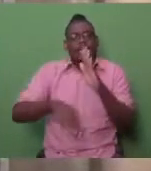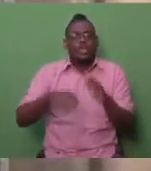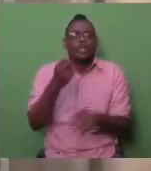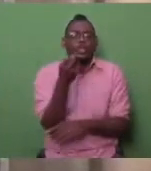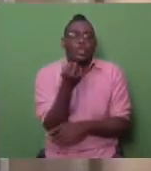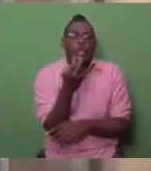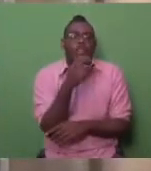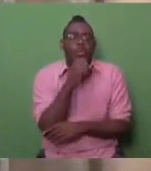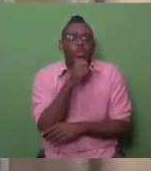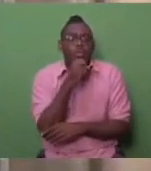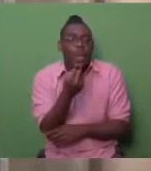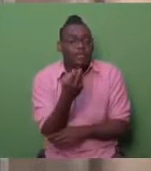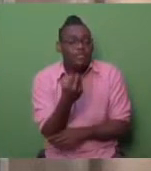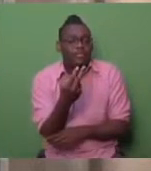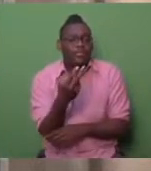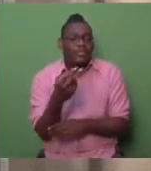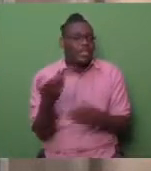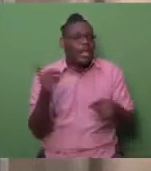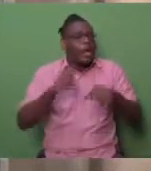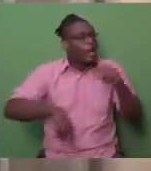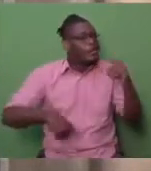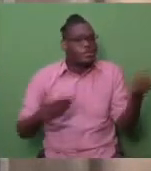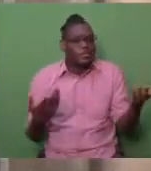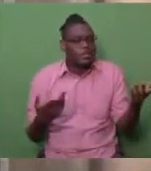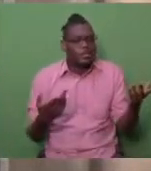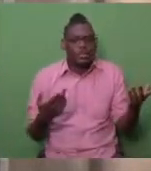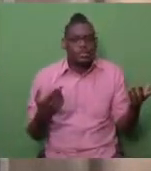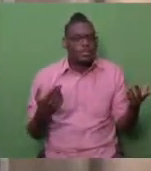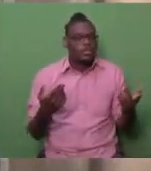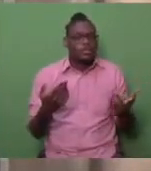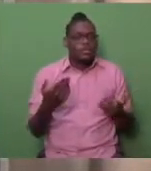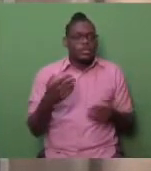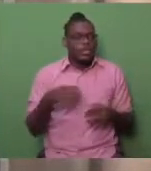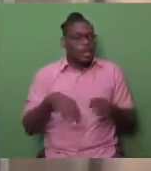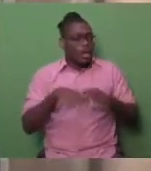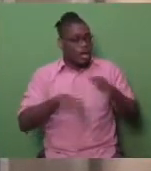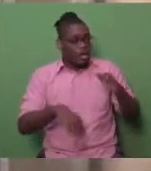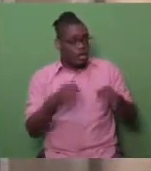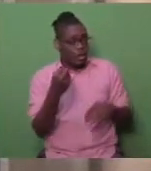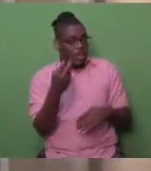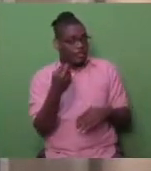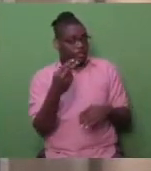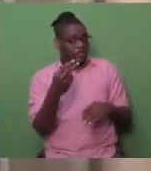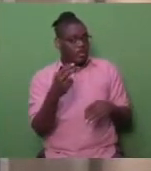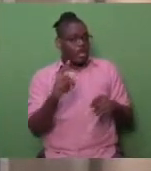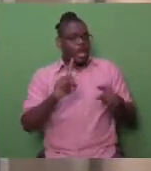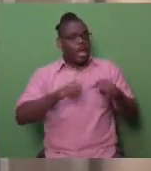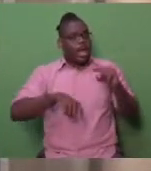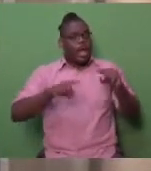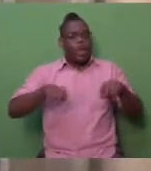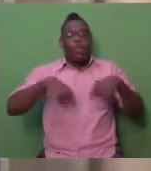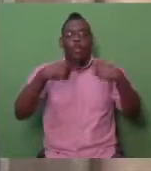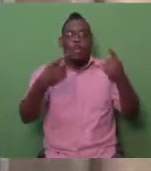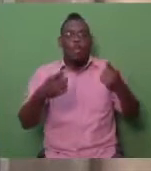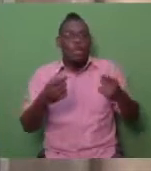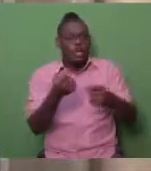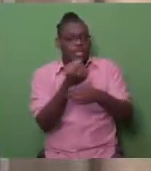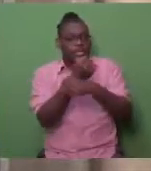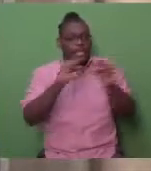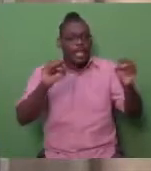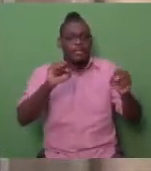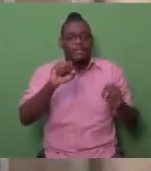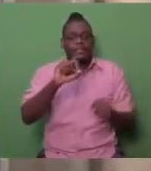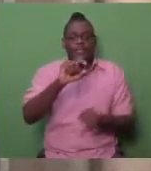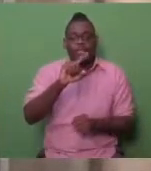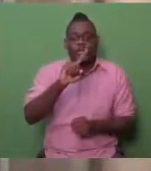use these safe zones, thus reducing the authorized pool of customers even further. Moreover,